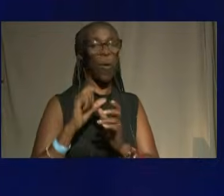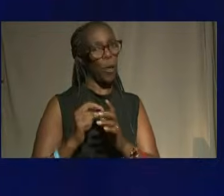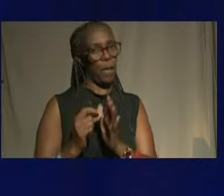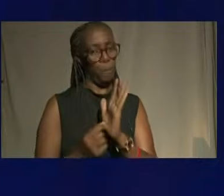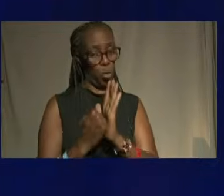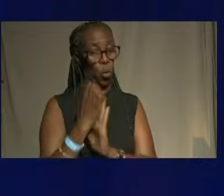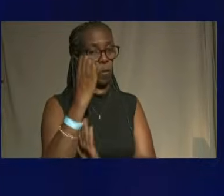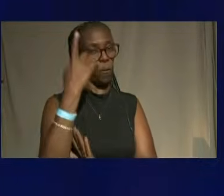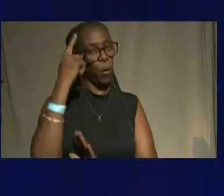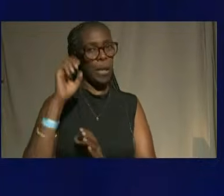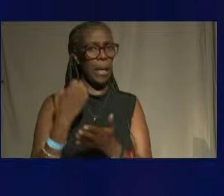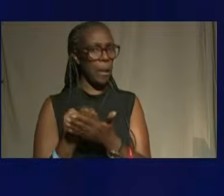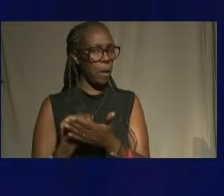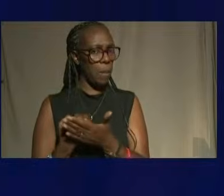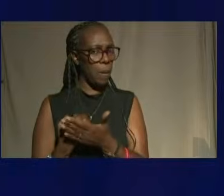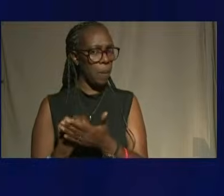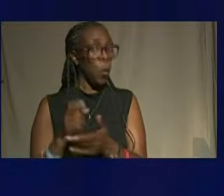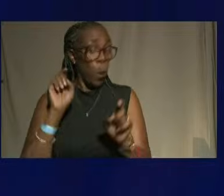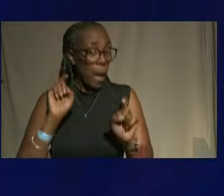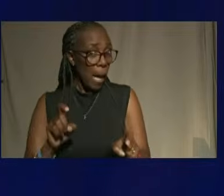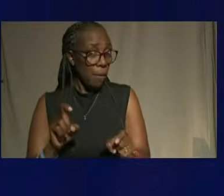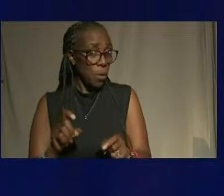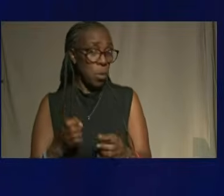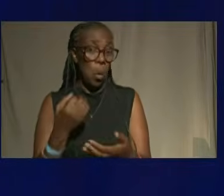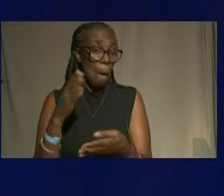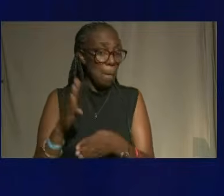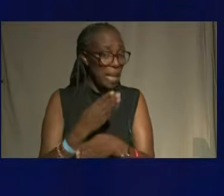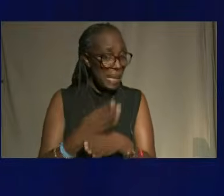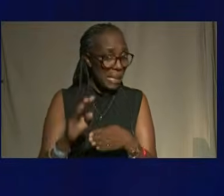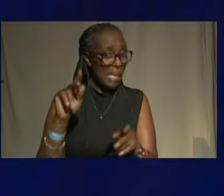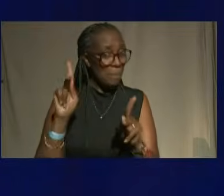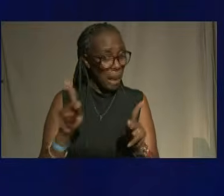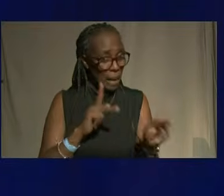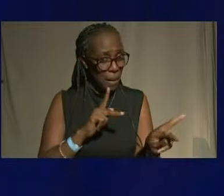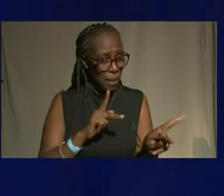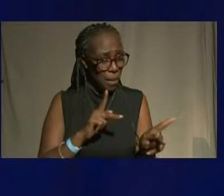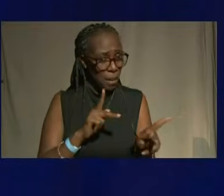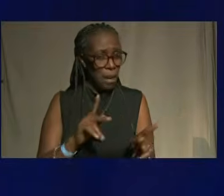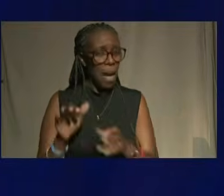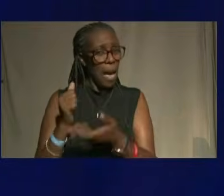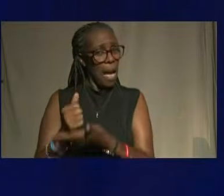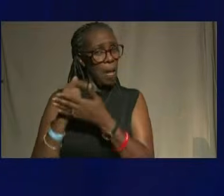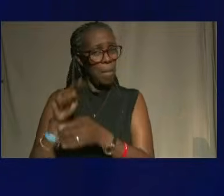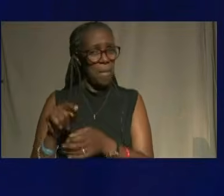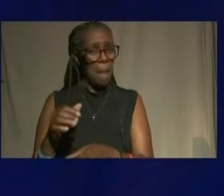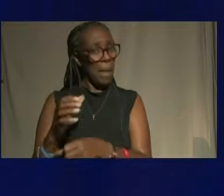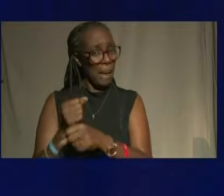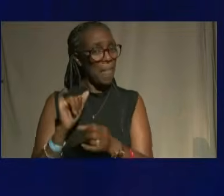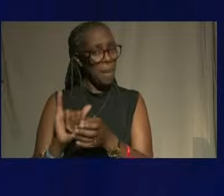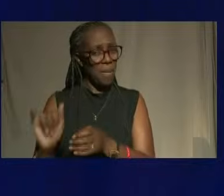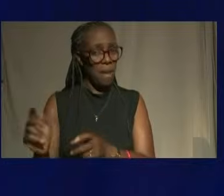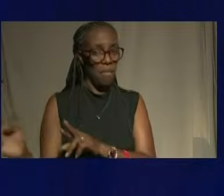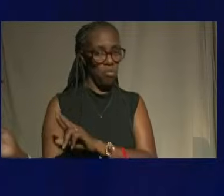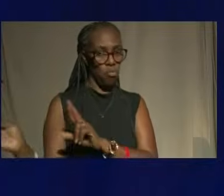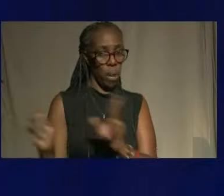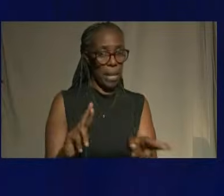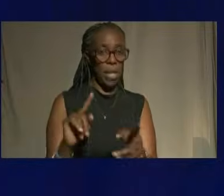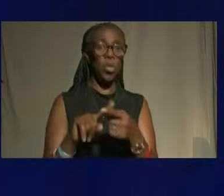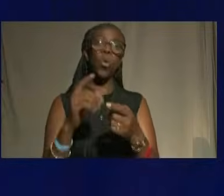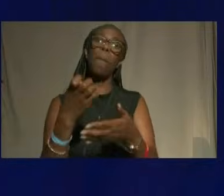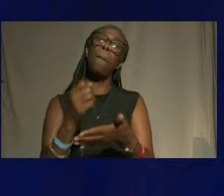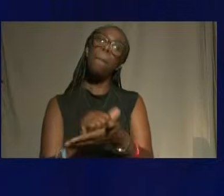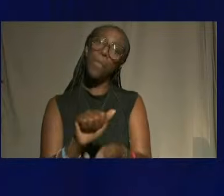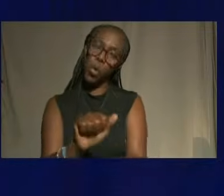amount of business planning. We'd have to help them to get themselves ready to borrow. But it is a win-win